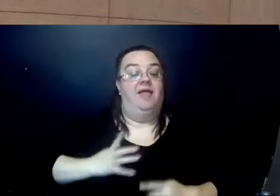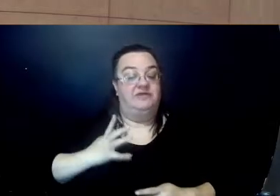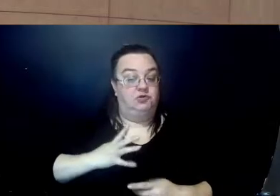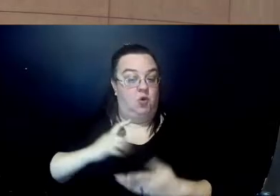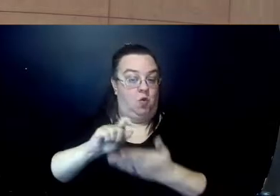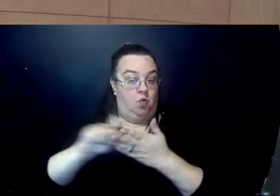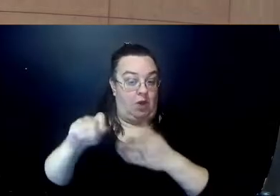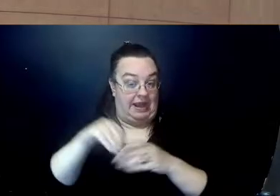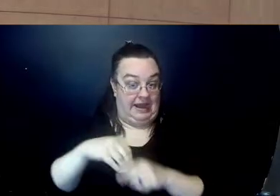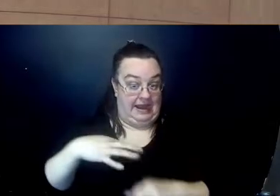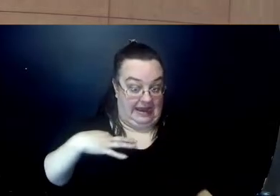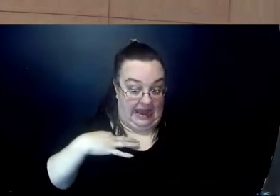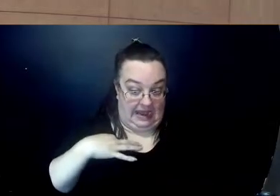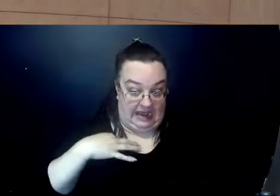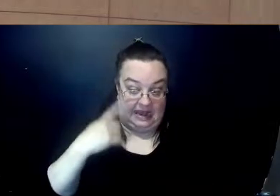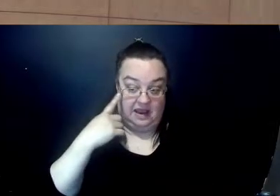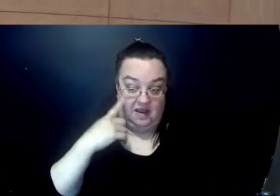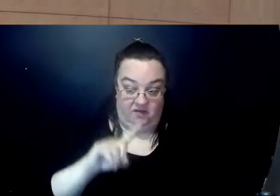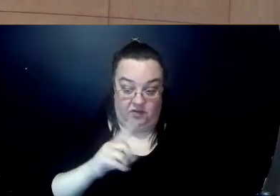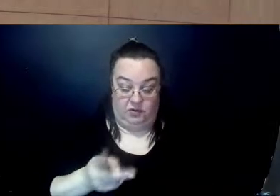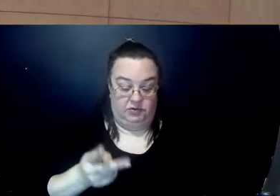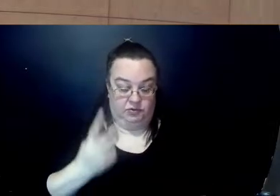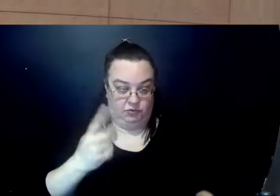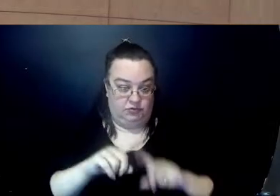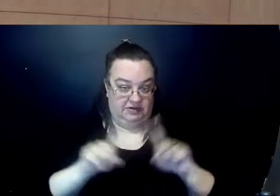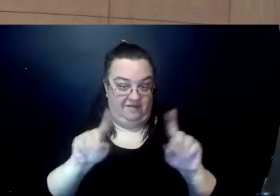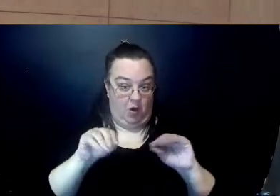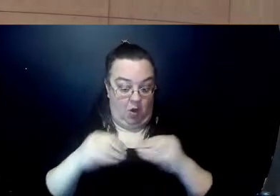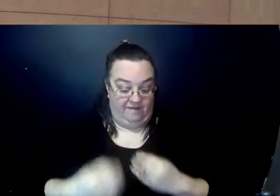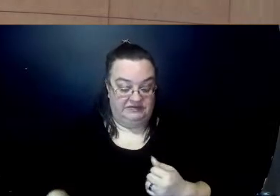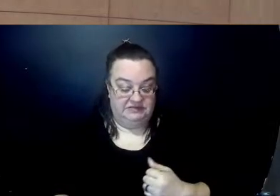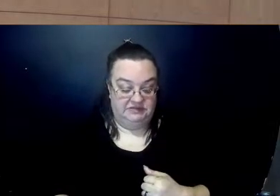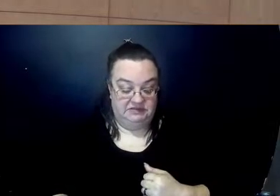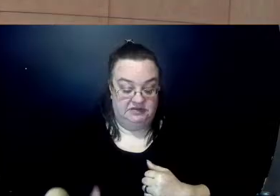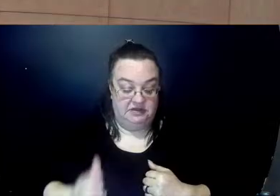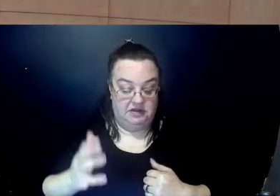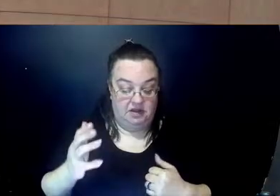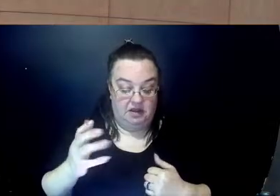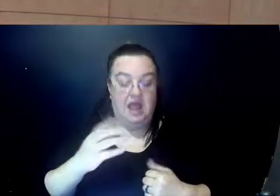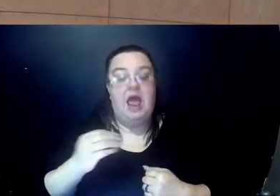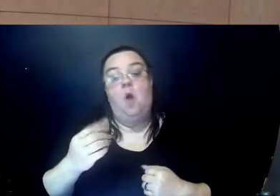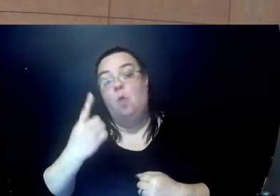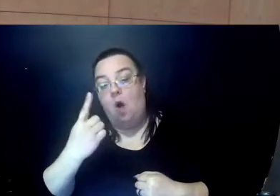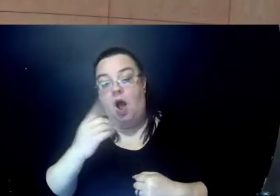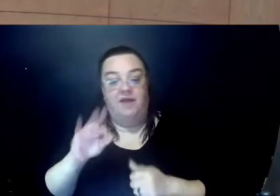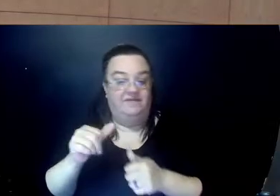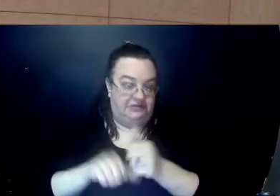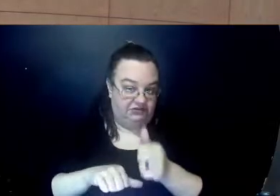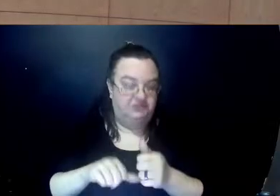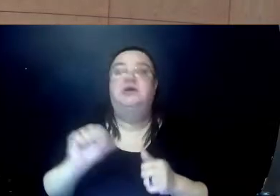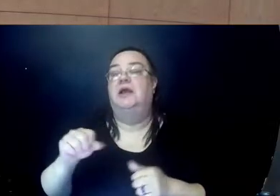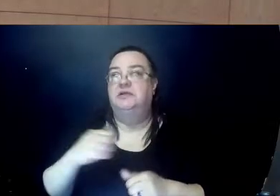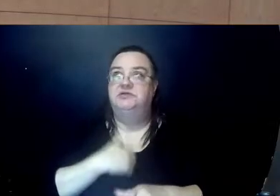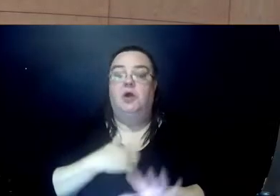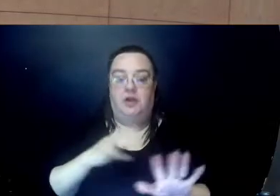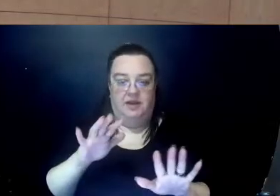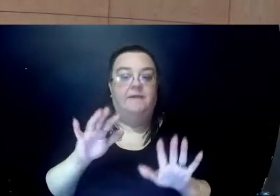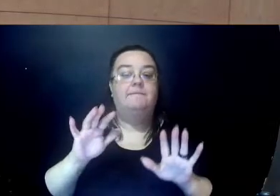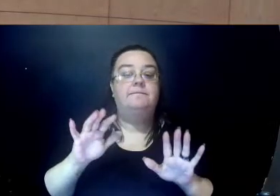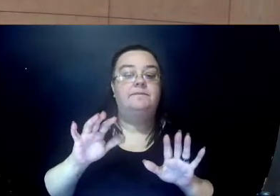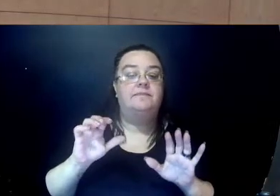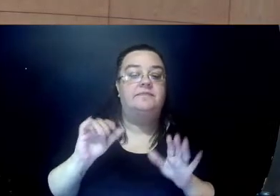candidate for two different offices. Or And, one of and each. one of each, exactly, yes, sorry, so